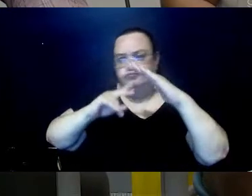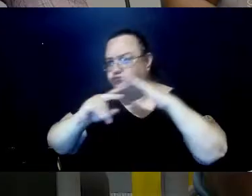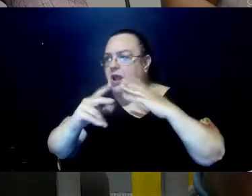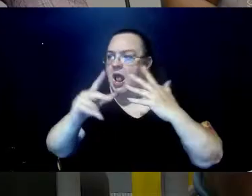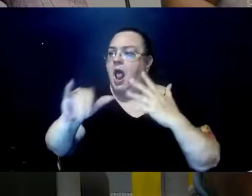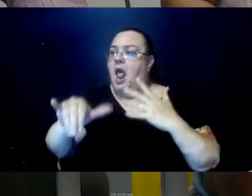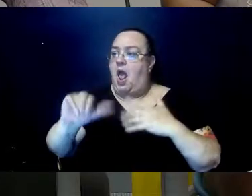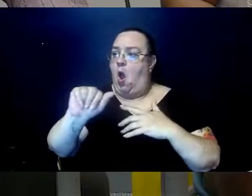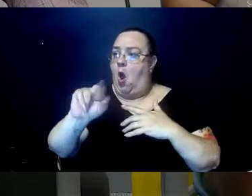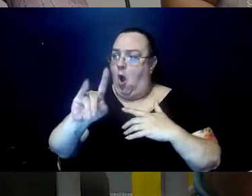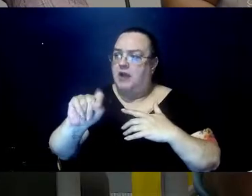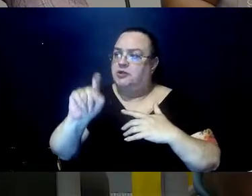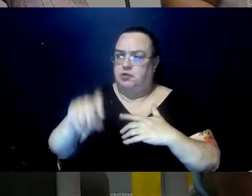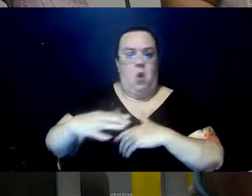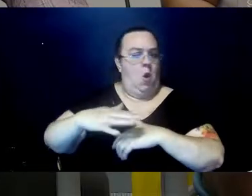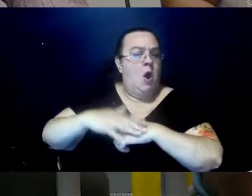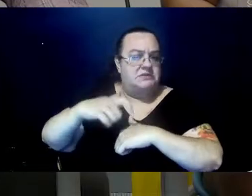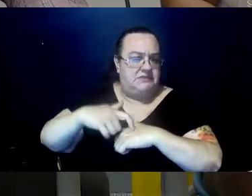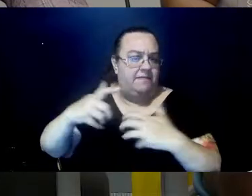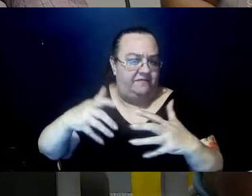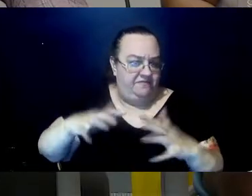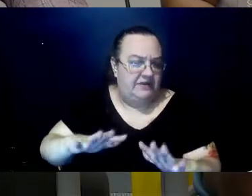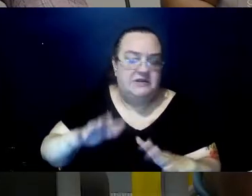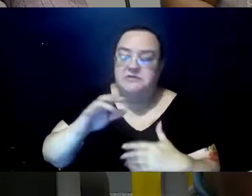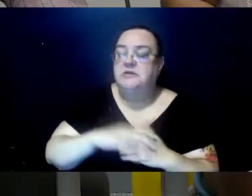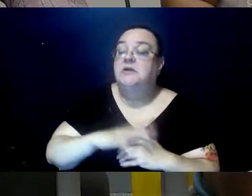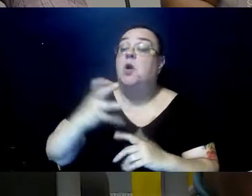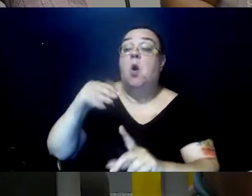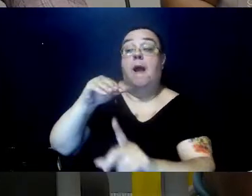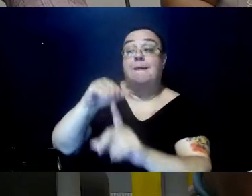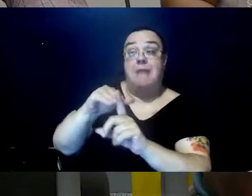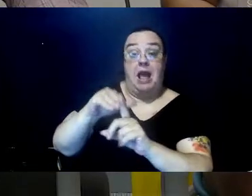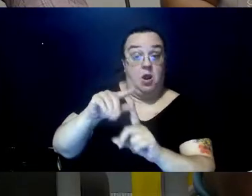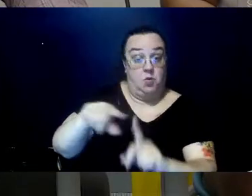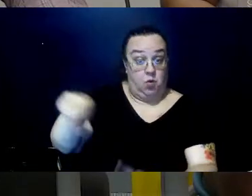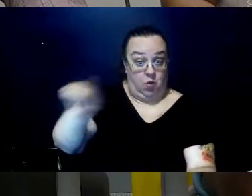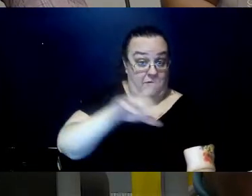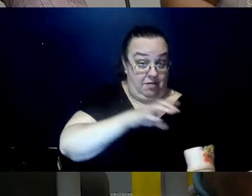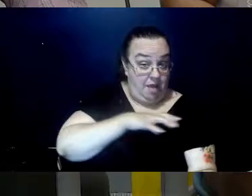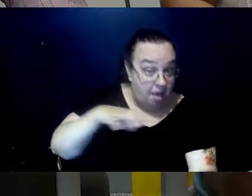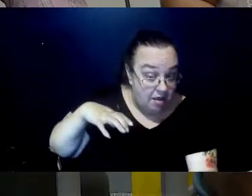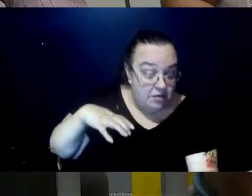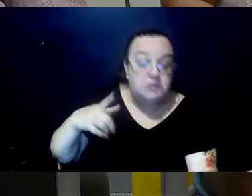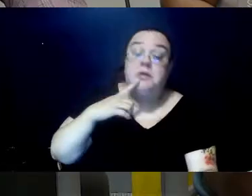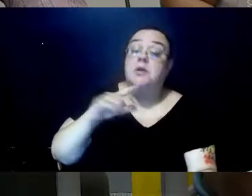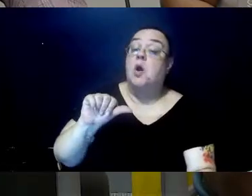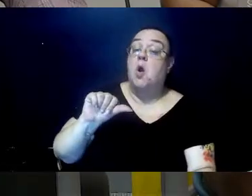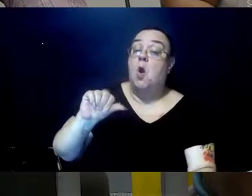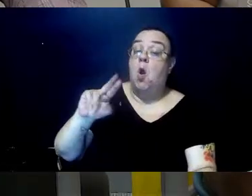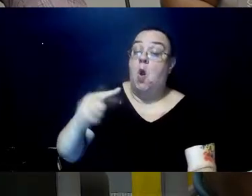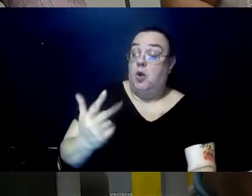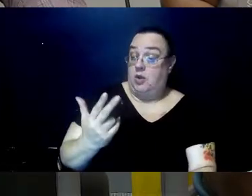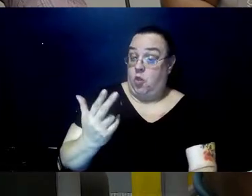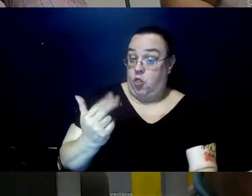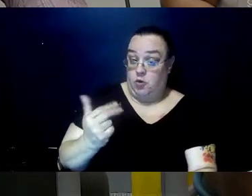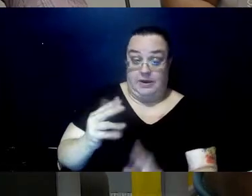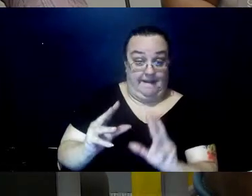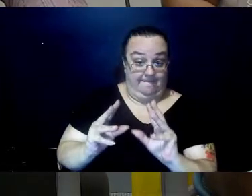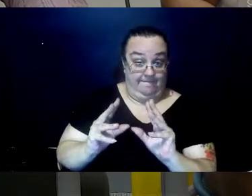we are with that. Just a reminder to the mayor and council that the August 13th meeting will